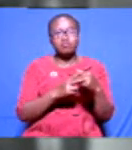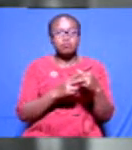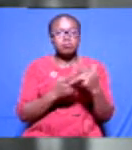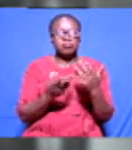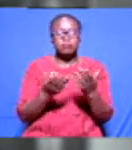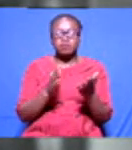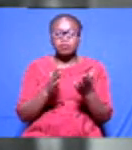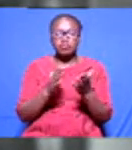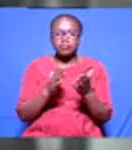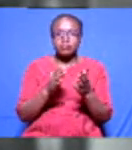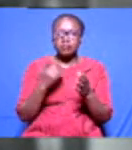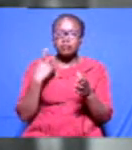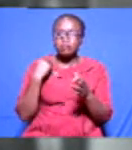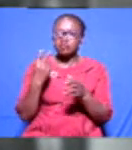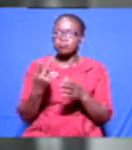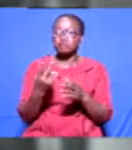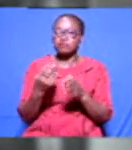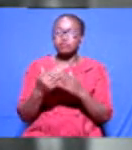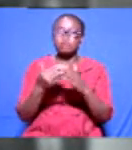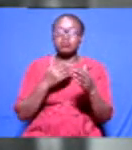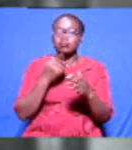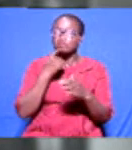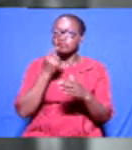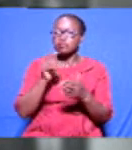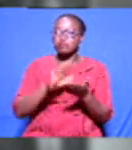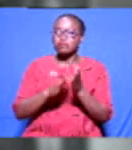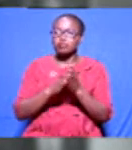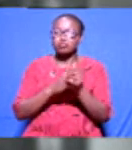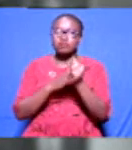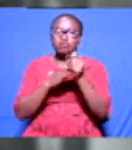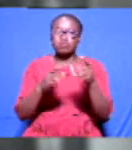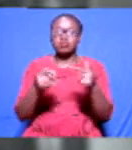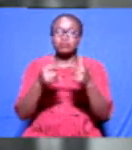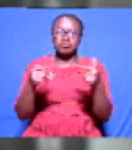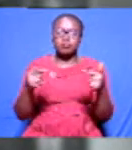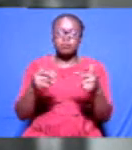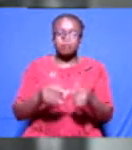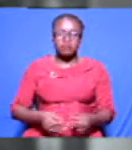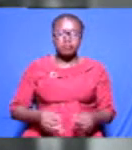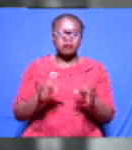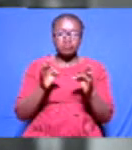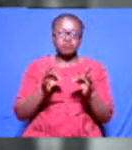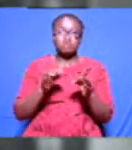finishing second behind Moi and becoming the leader of the official opposition in